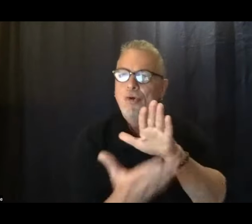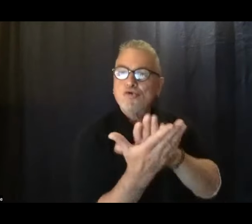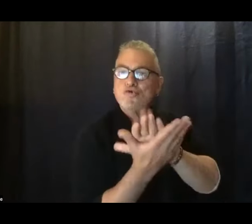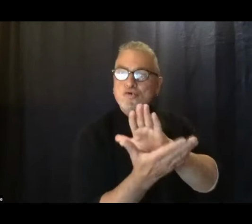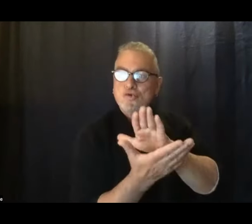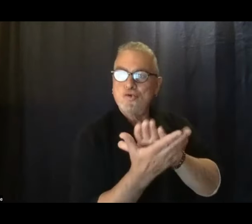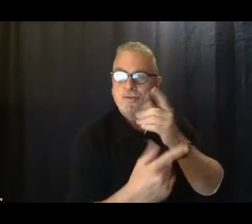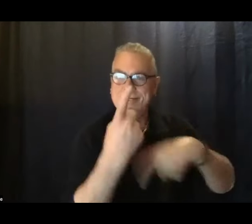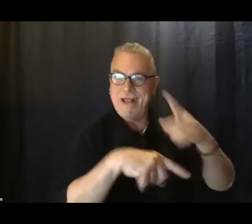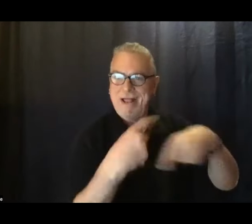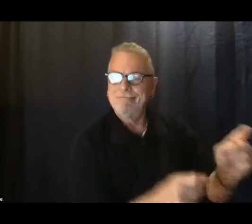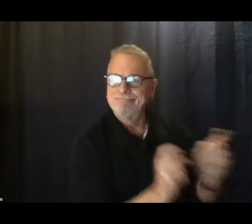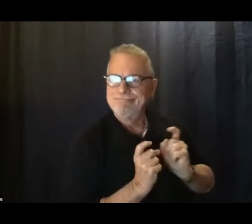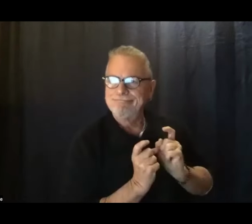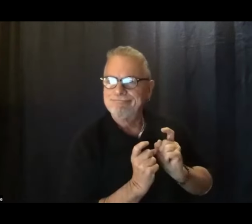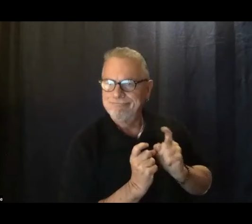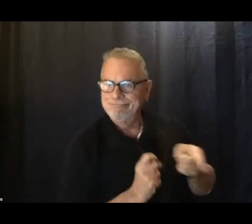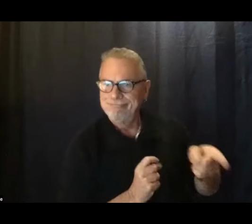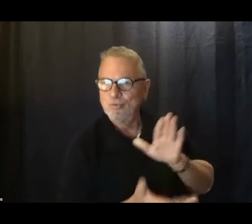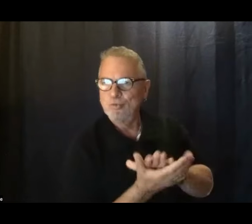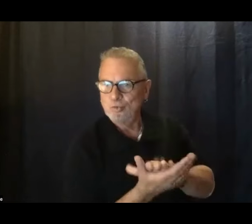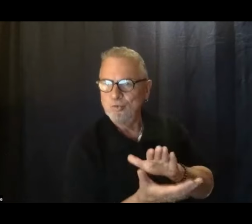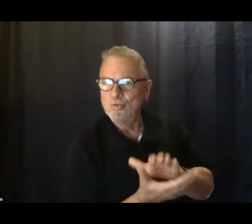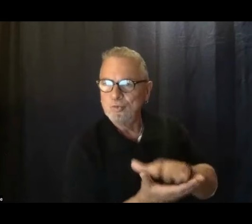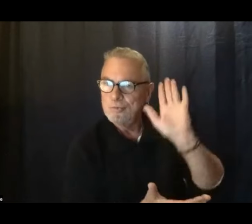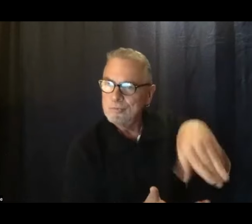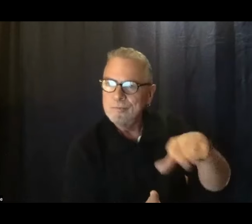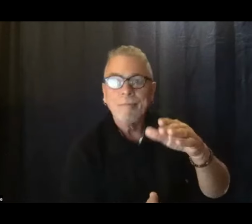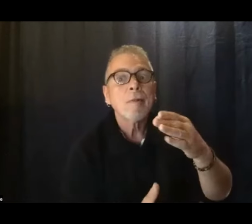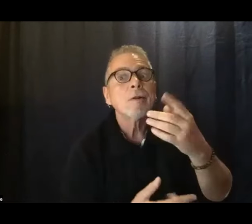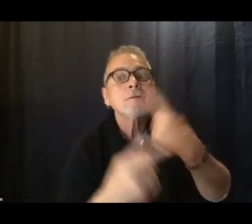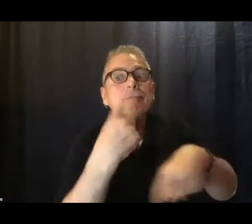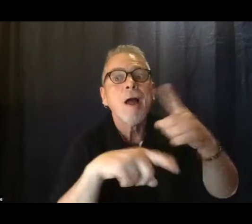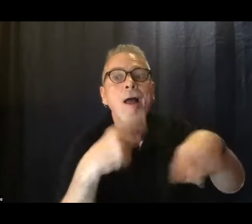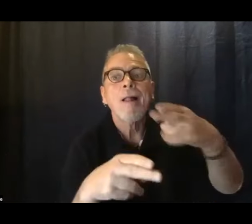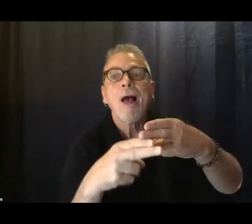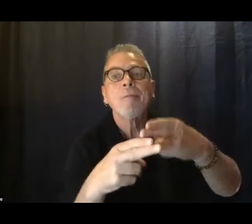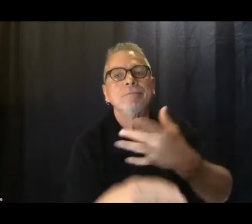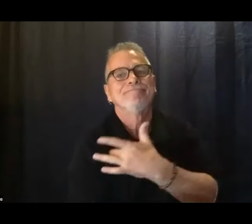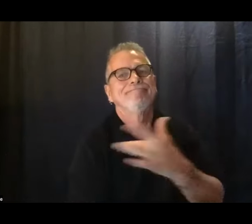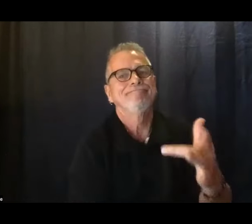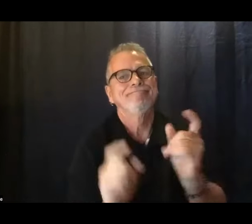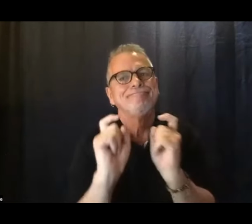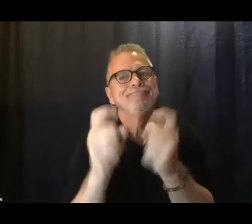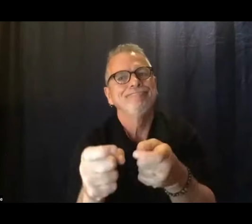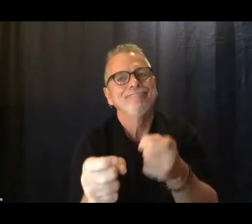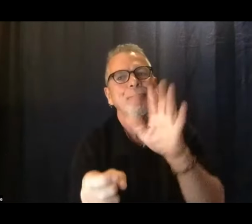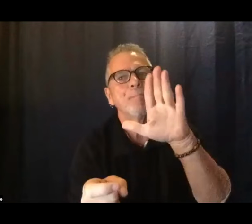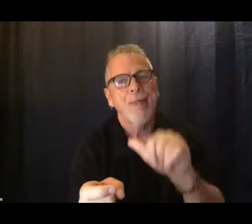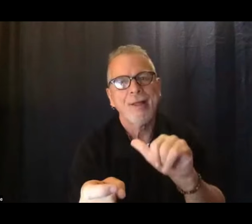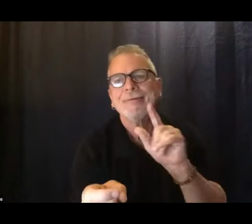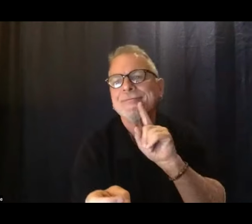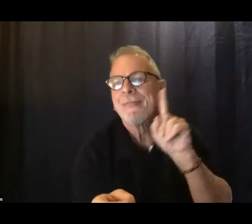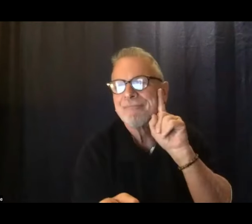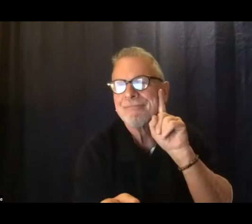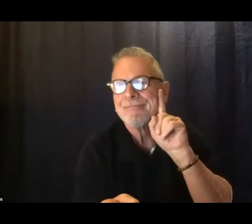Now you might ask why that's where my sign name got put. And that was given to me when I was at school. And my sign